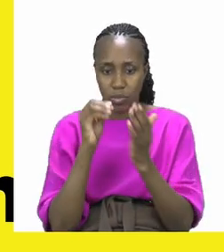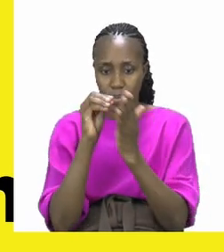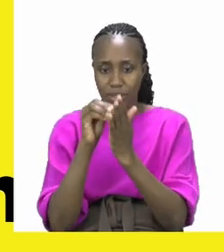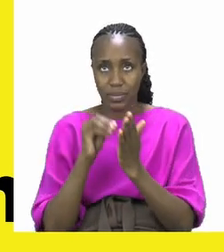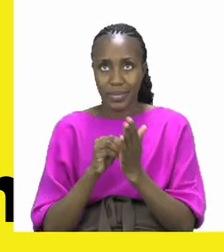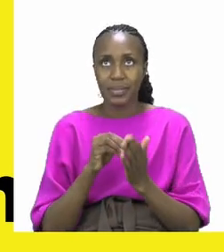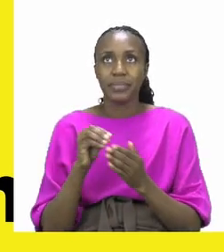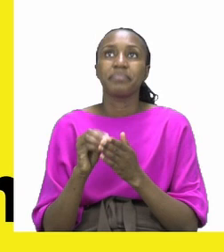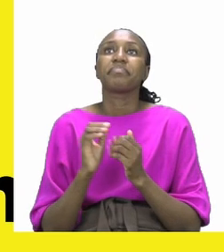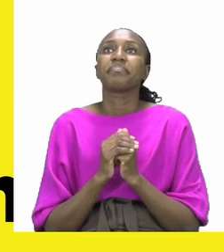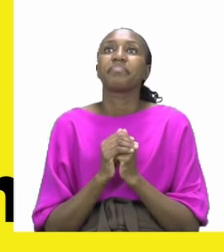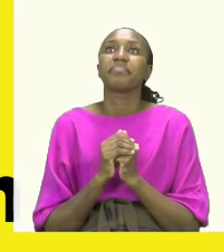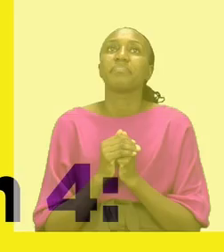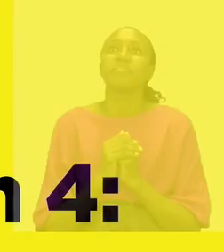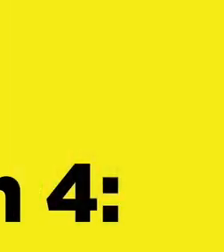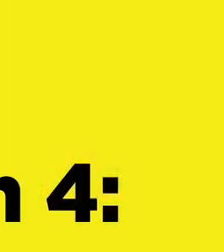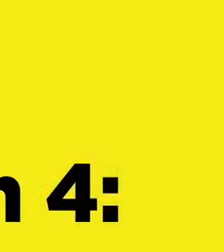collage.